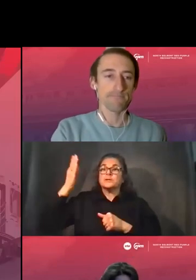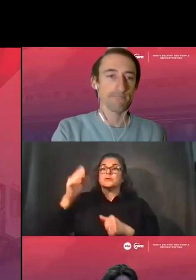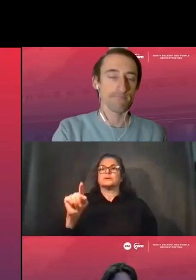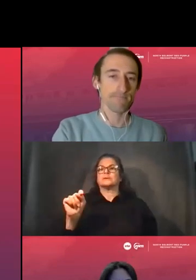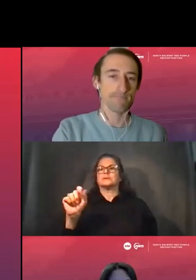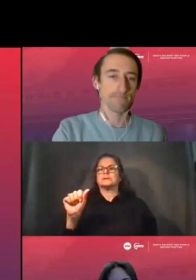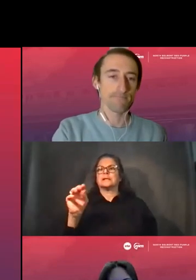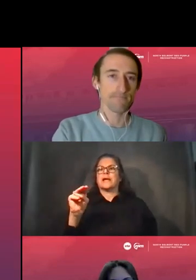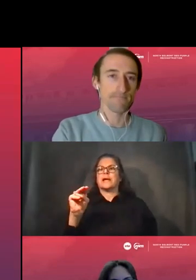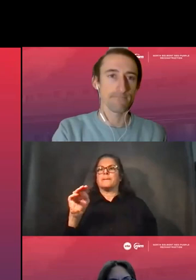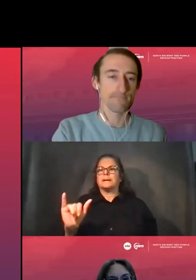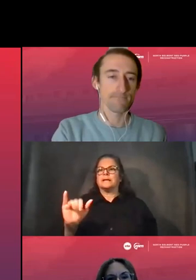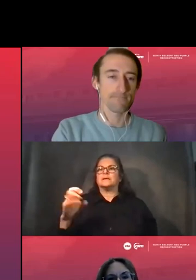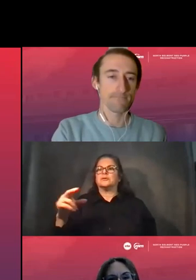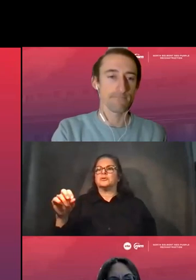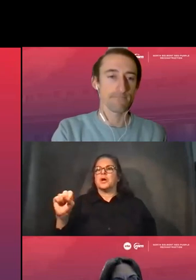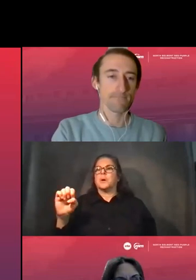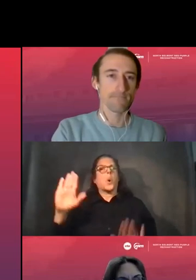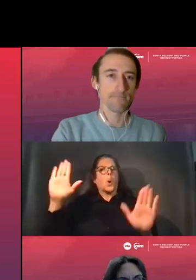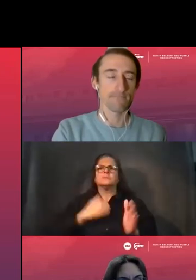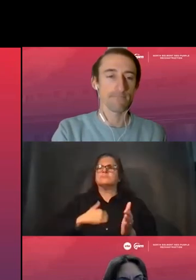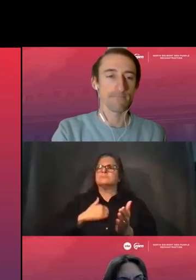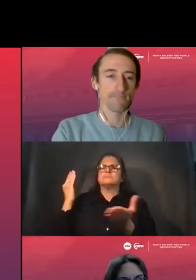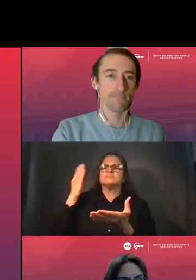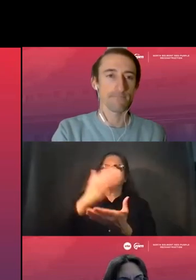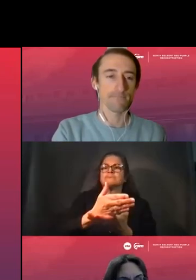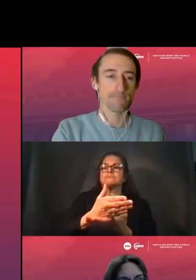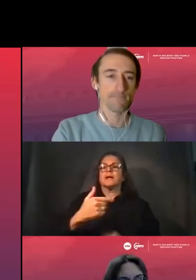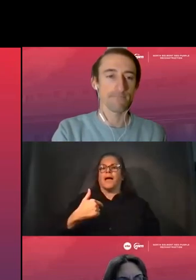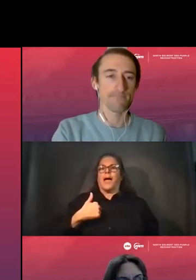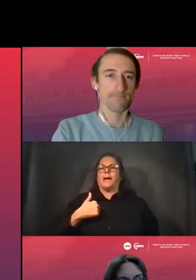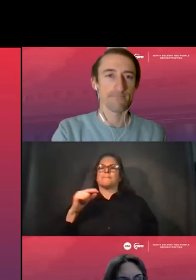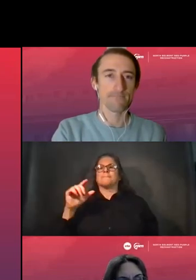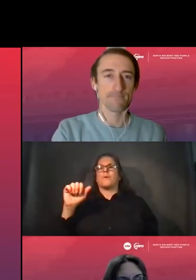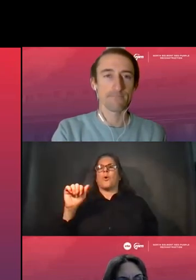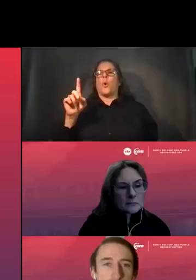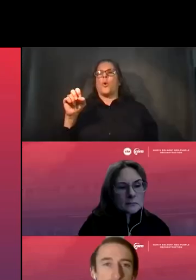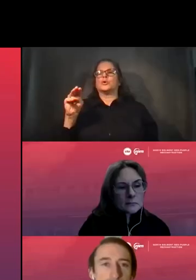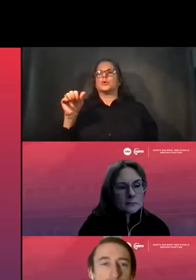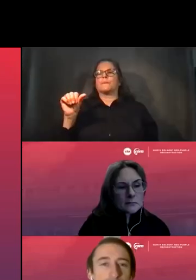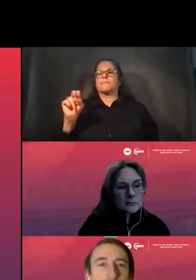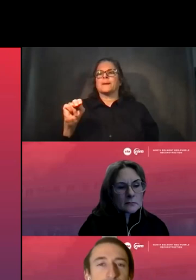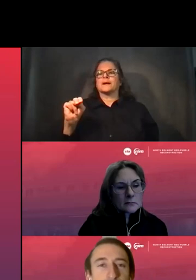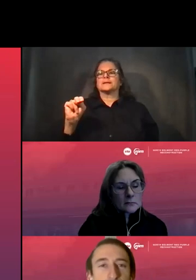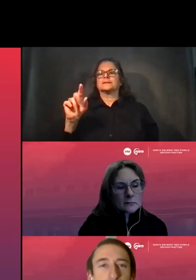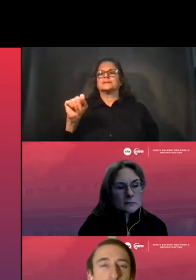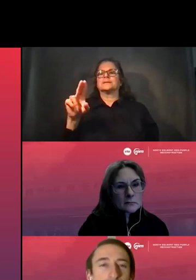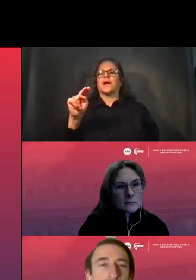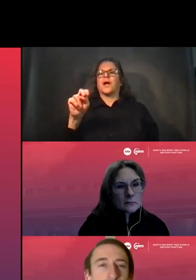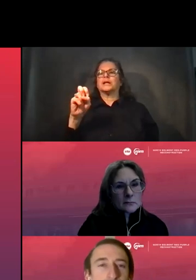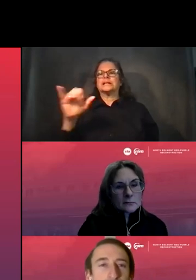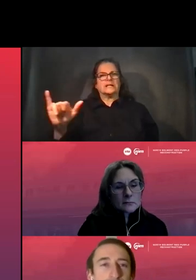Let me interrupt. This is Alderman Tony. just want to be recorded as on the call. I know I had a bad connection earlier. Thank you.